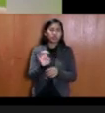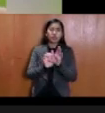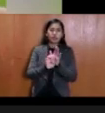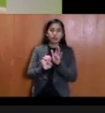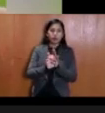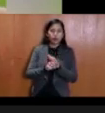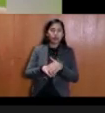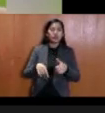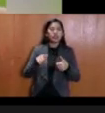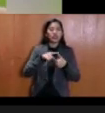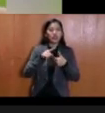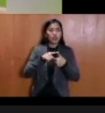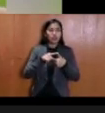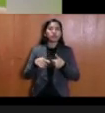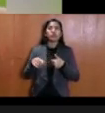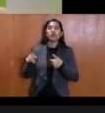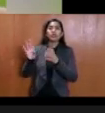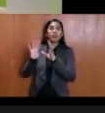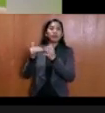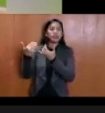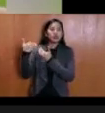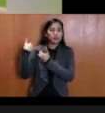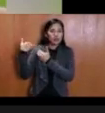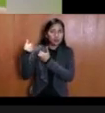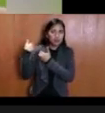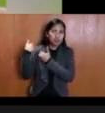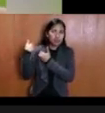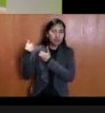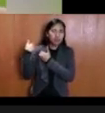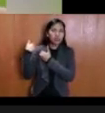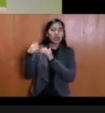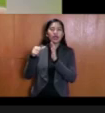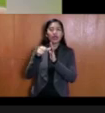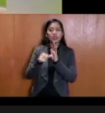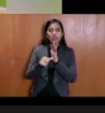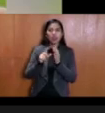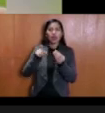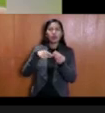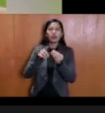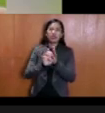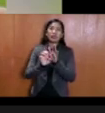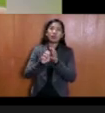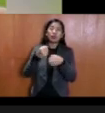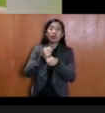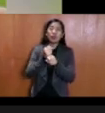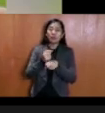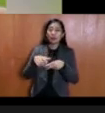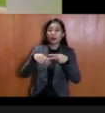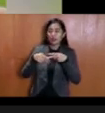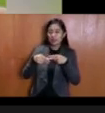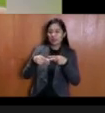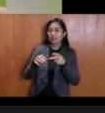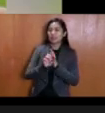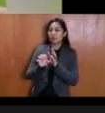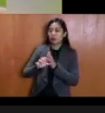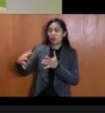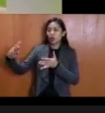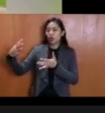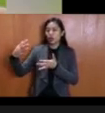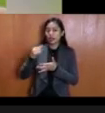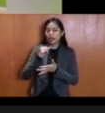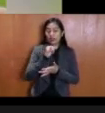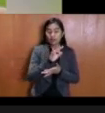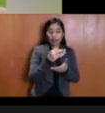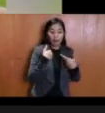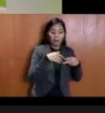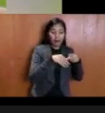Producer's Responsibility Act that requires you to account for the plastic that you put out, collect them, and then there's a certain